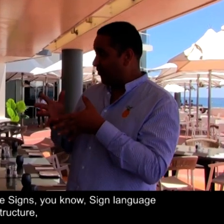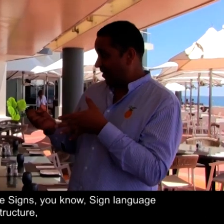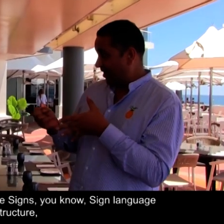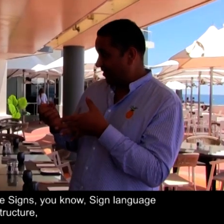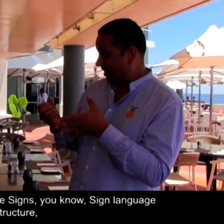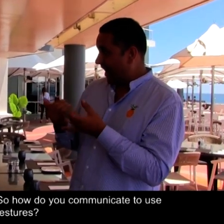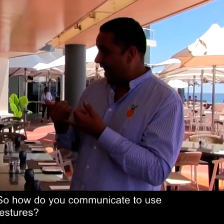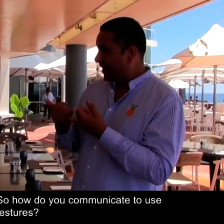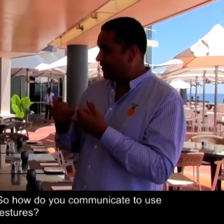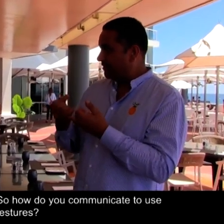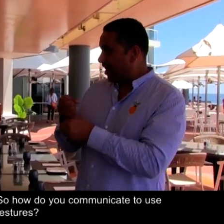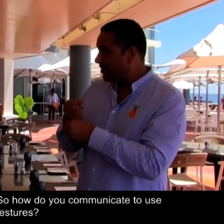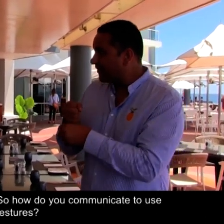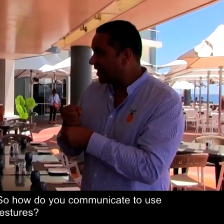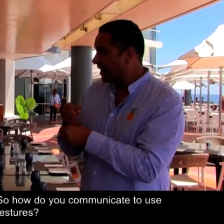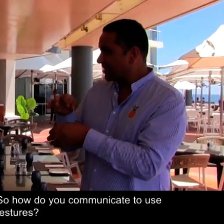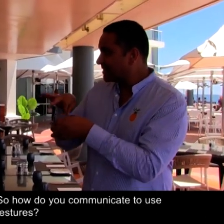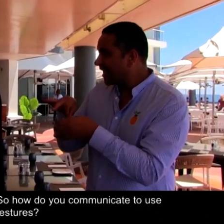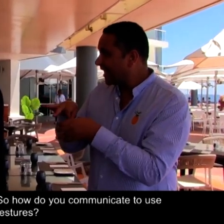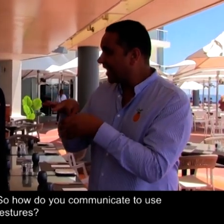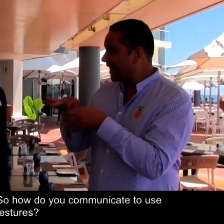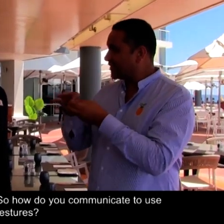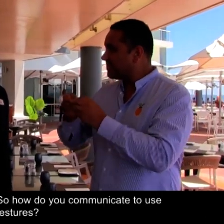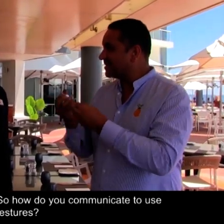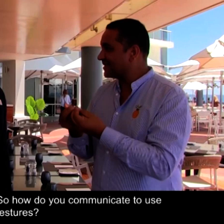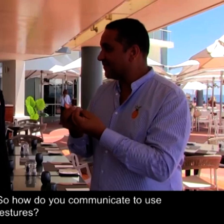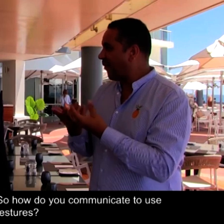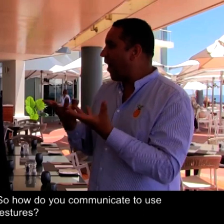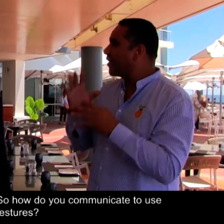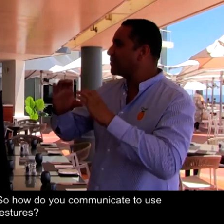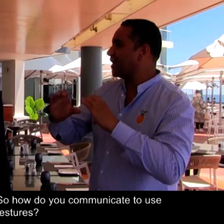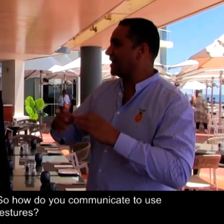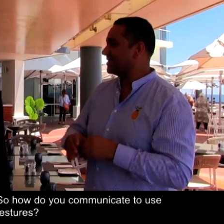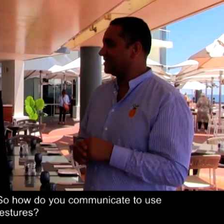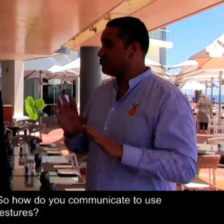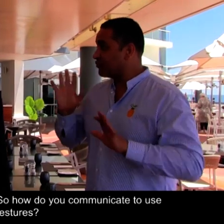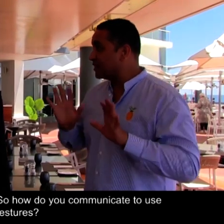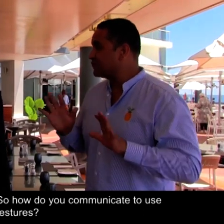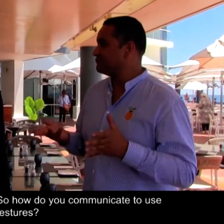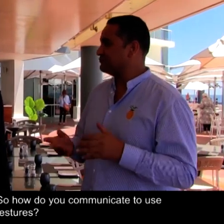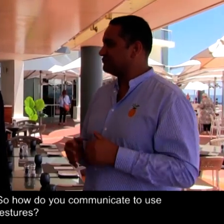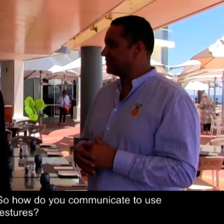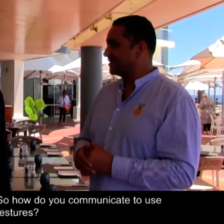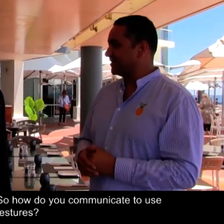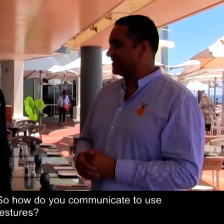language structure? Do you know signs coffee, tea? So, how do you communicate to use gestures?